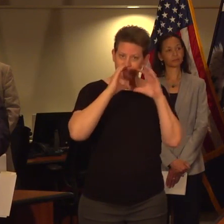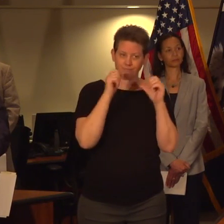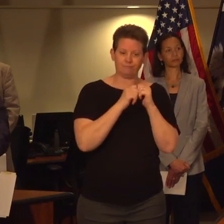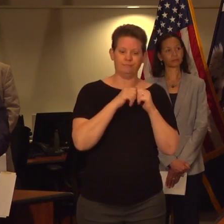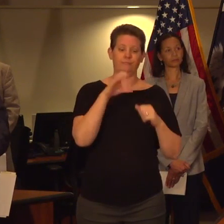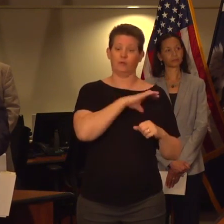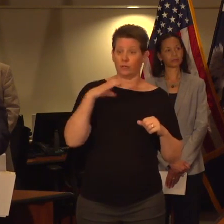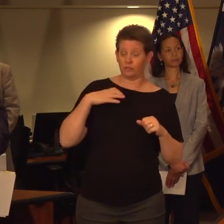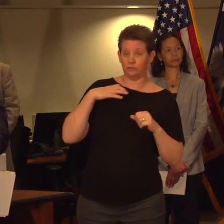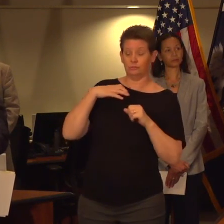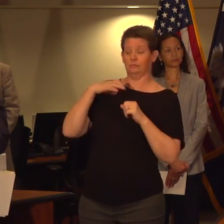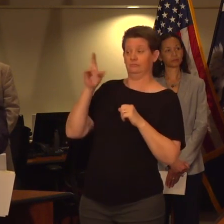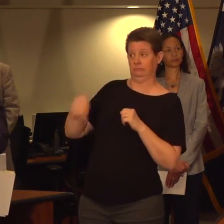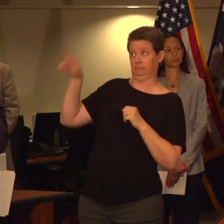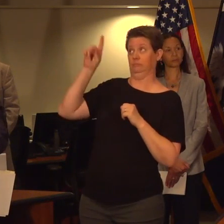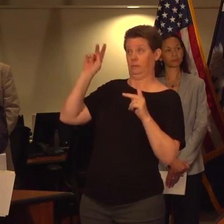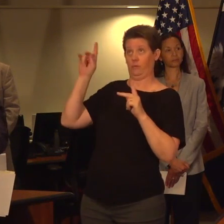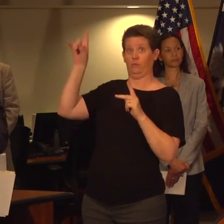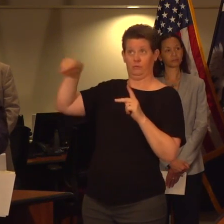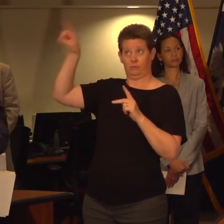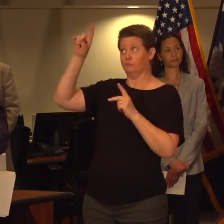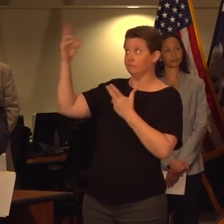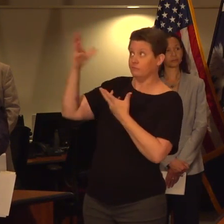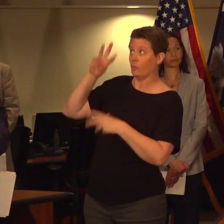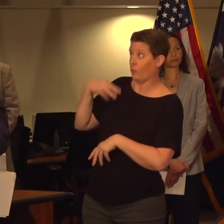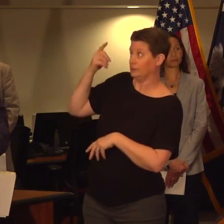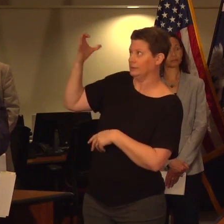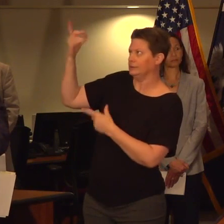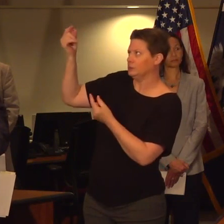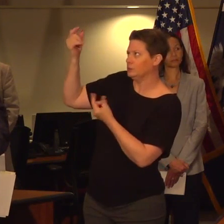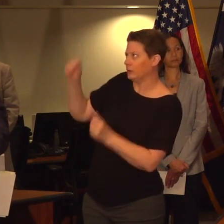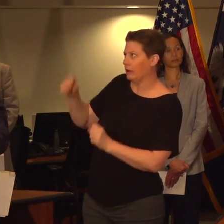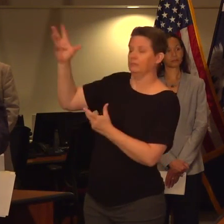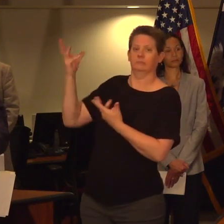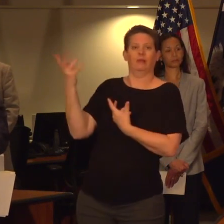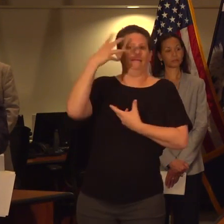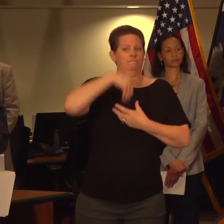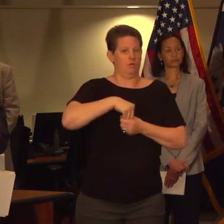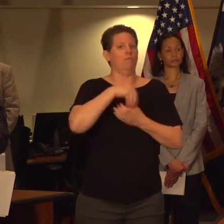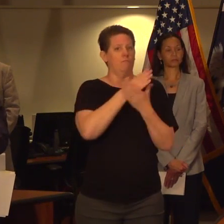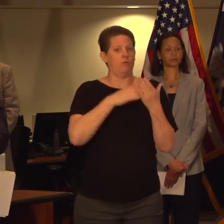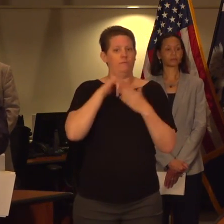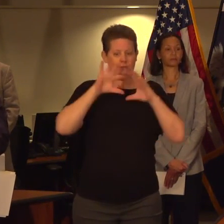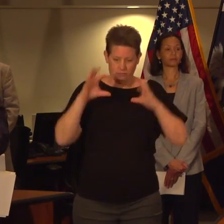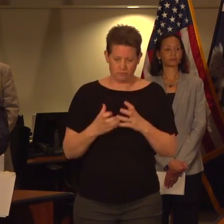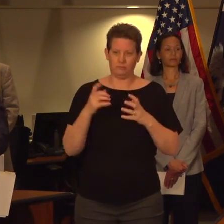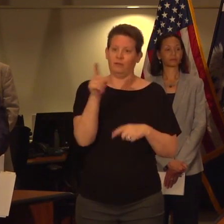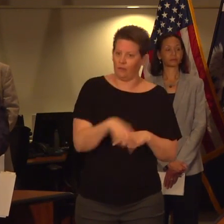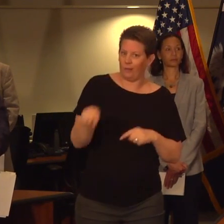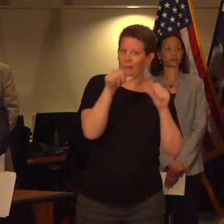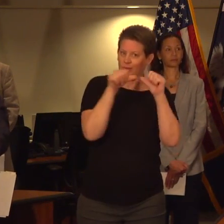our congressional delegation about things that they can do, but that is a part of this, is to see to it that those are the hardest